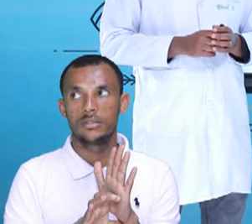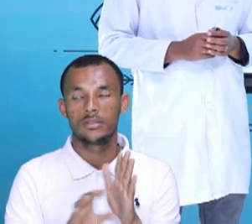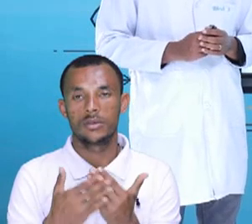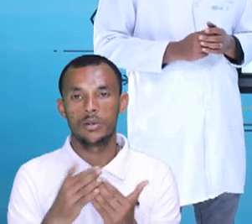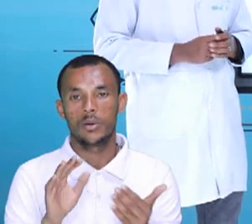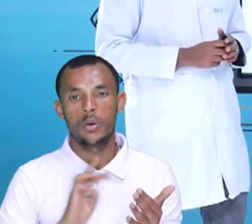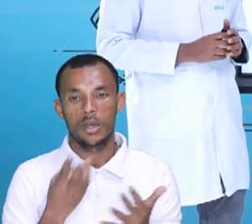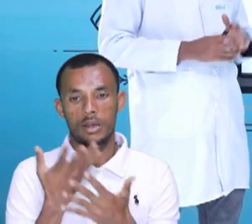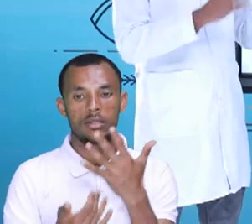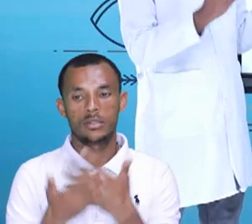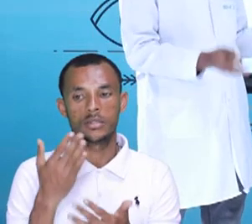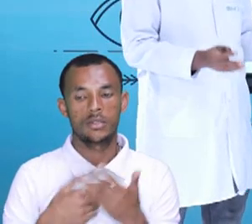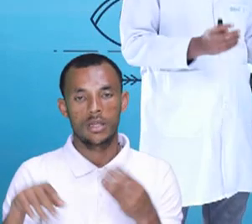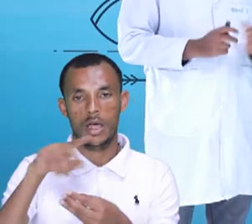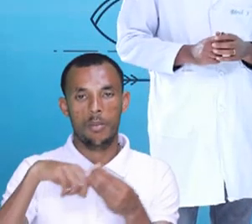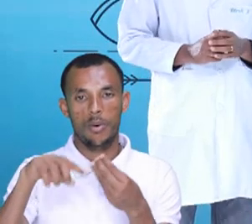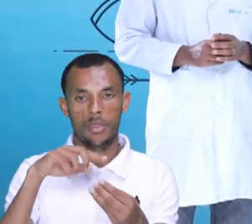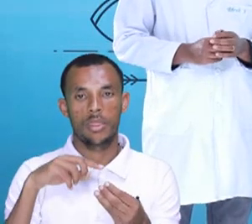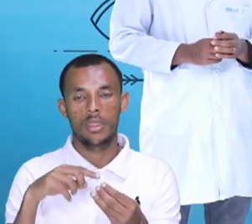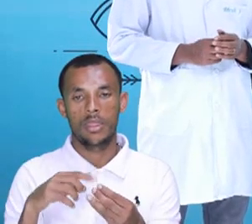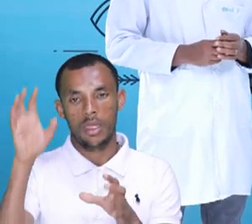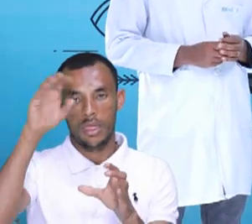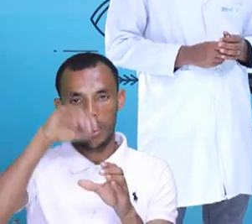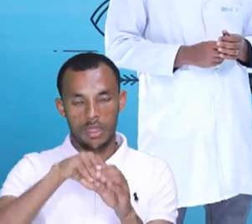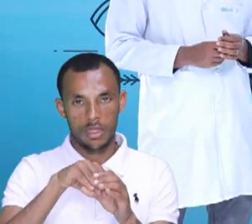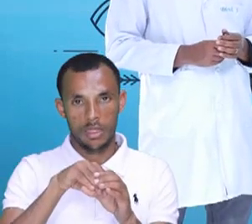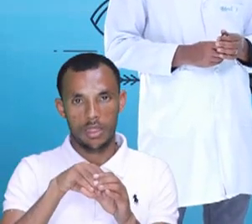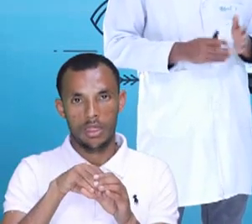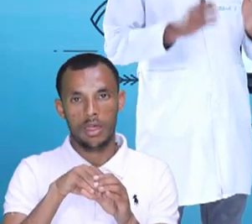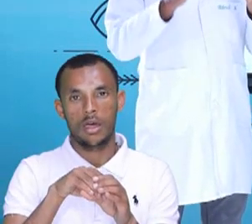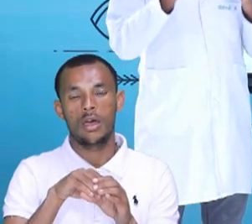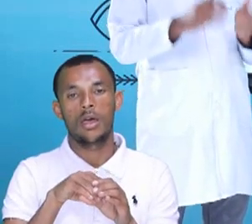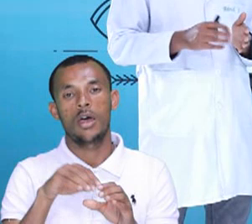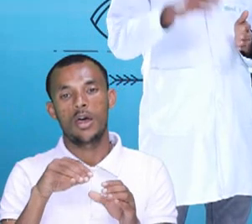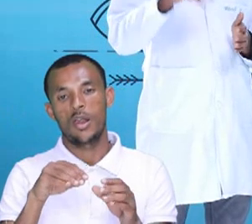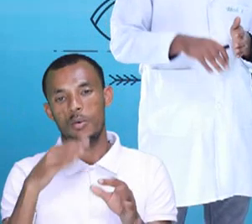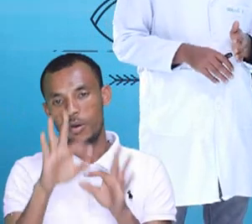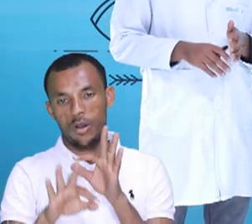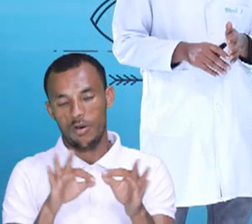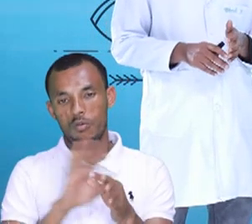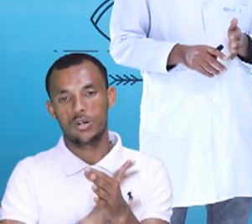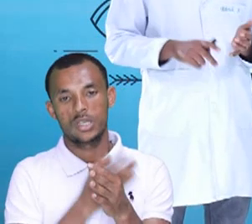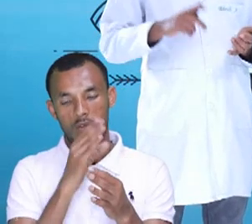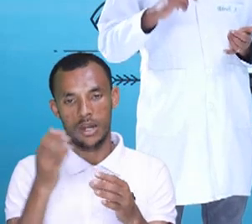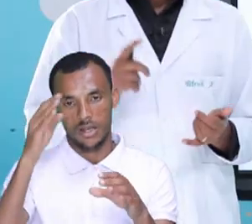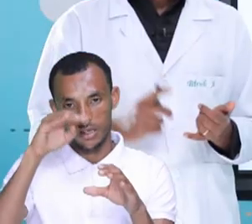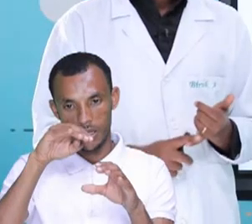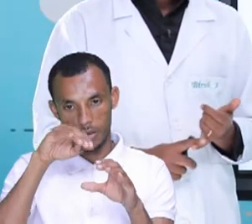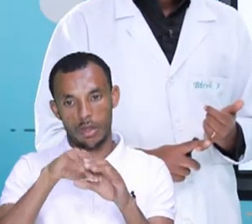simply discuss about intermolecular forces, and also under intermolecular force,